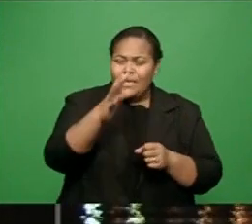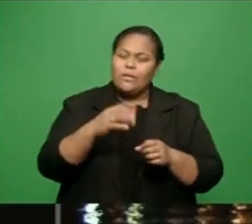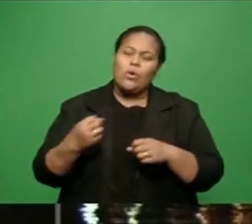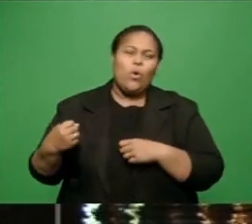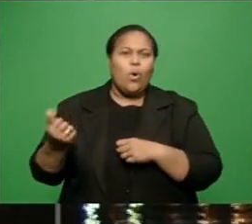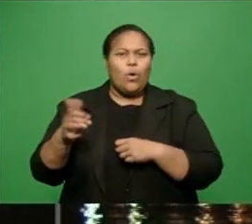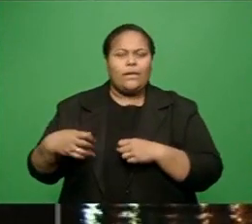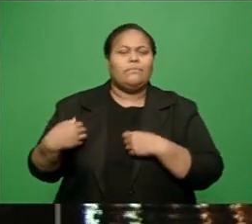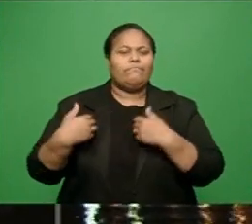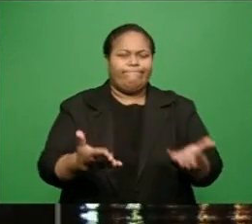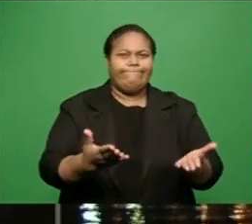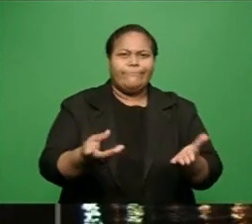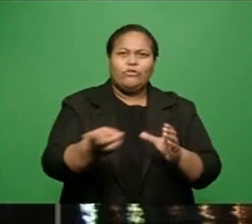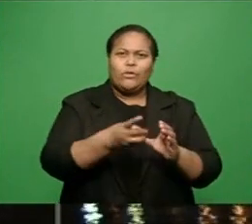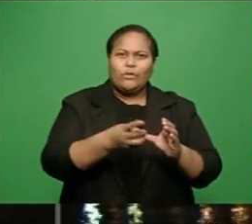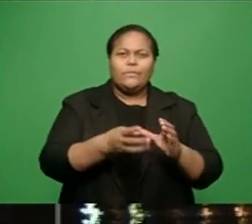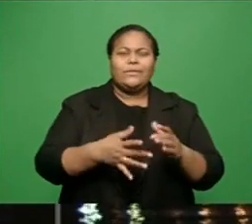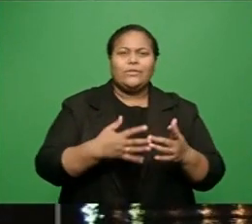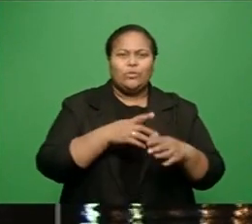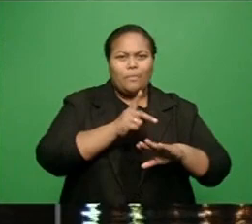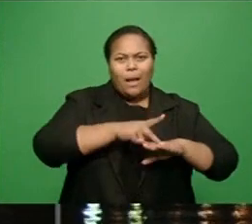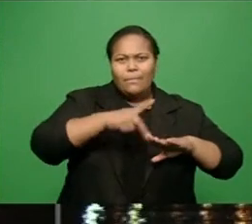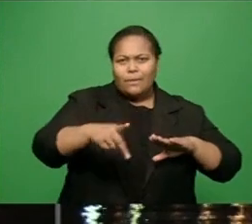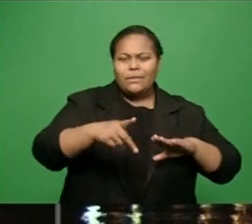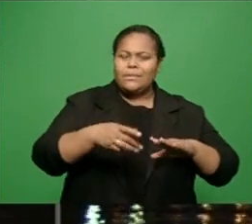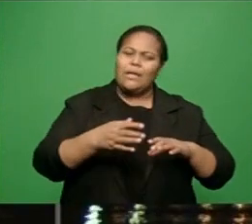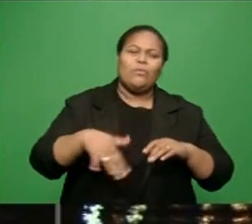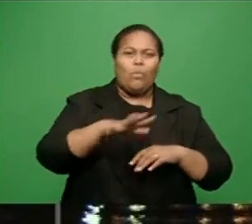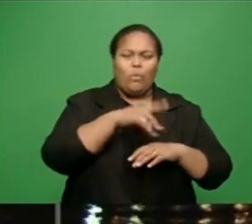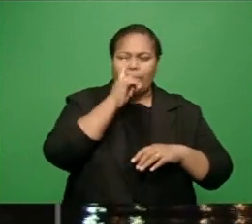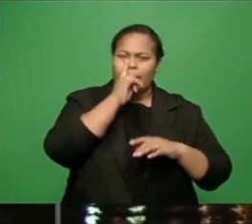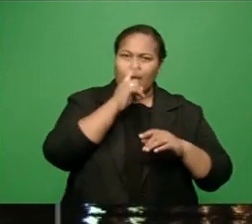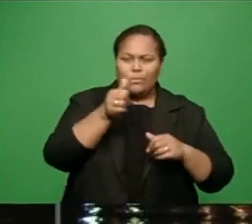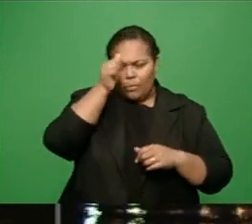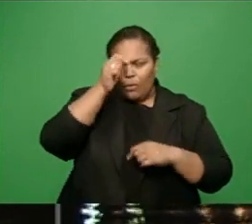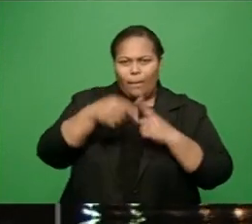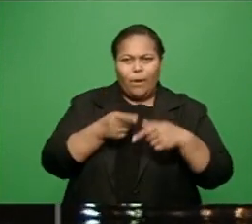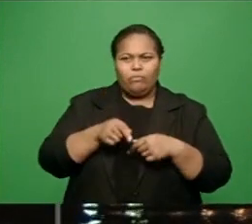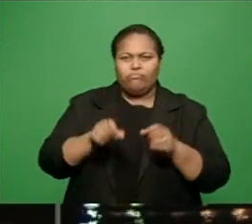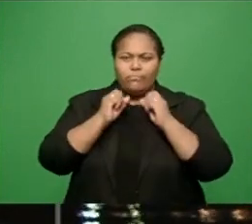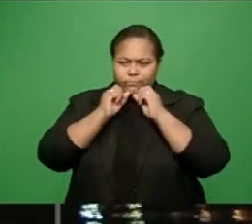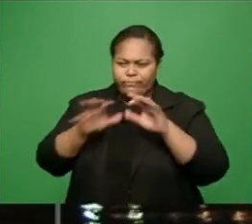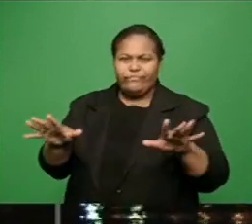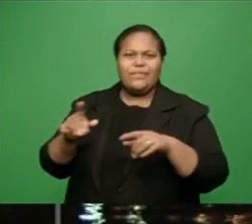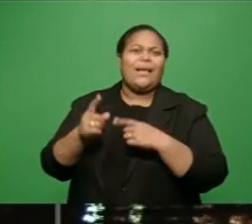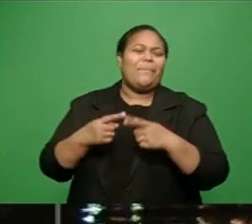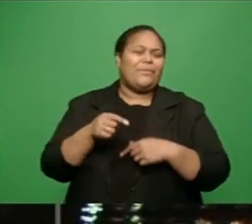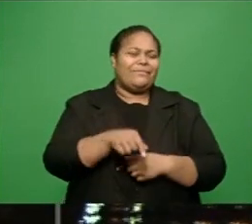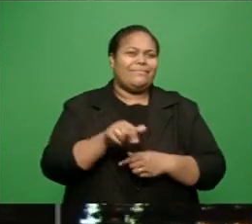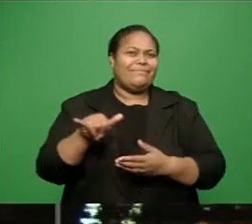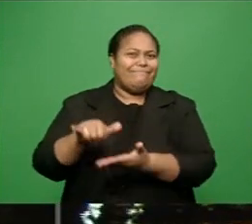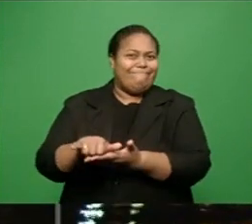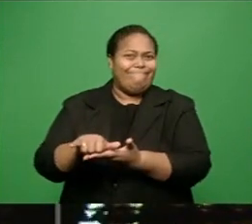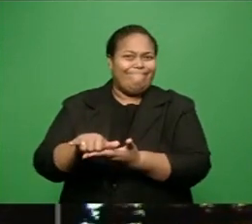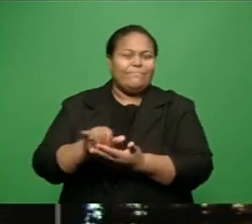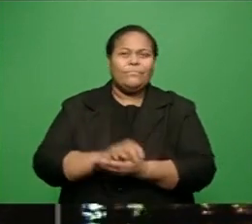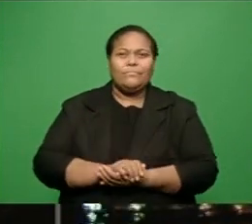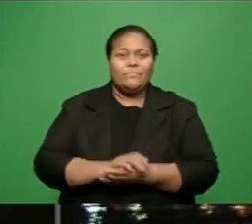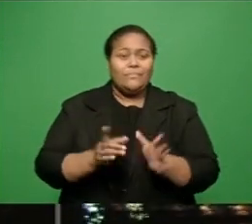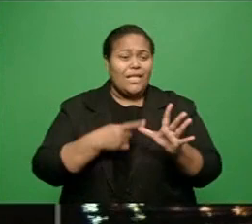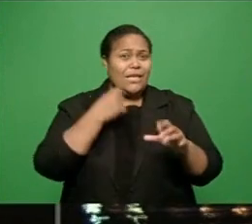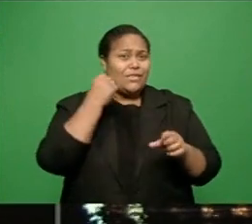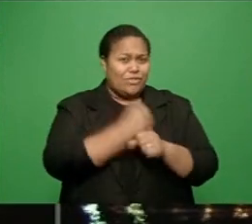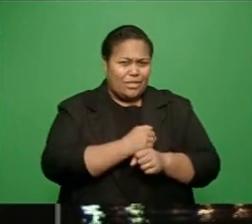made public. Speaking during a Fiji Airways media conference, Minister for Economy Aya Said Kayum says it is concerning